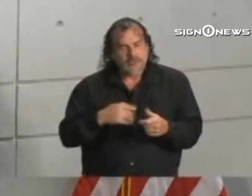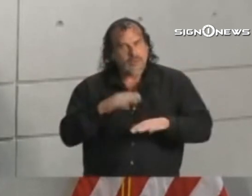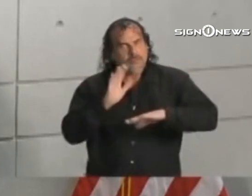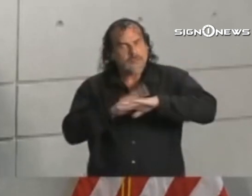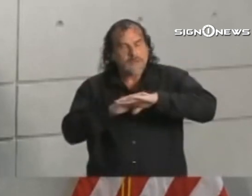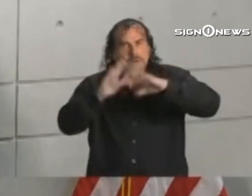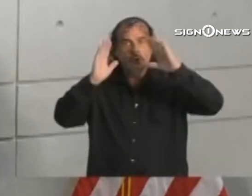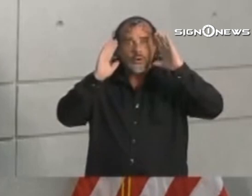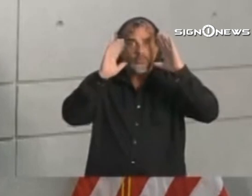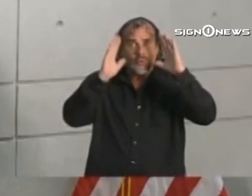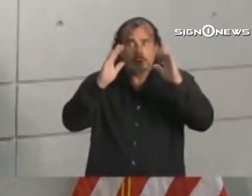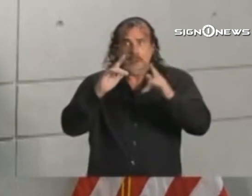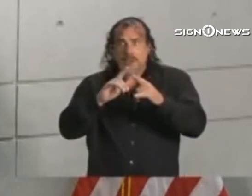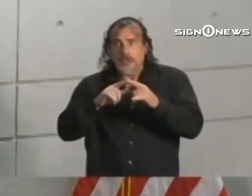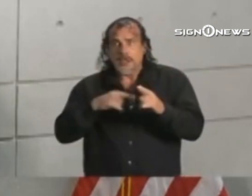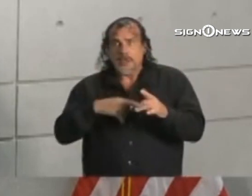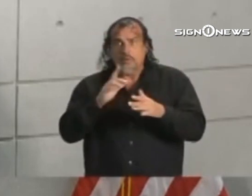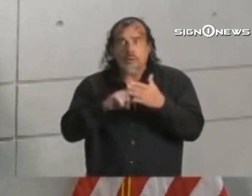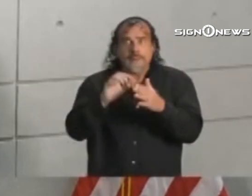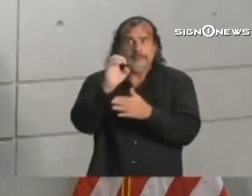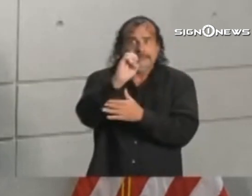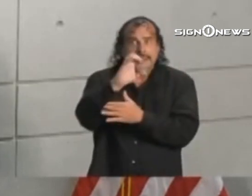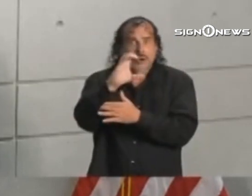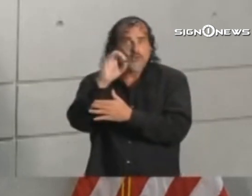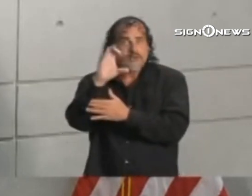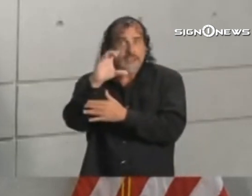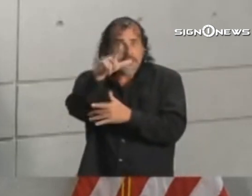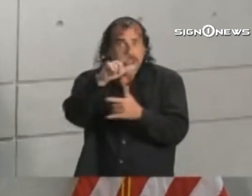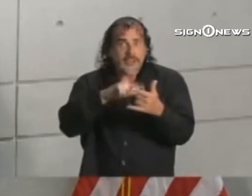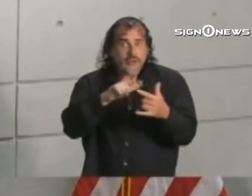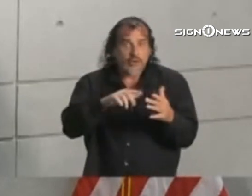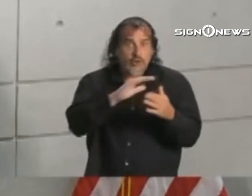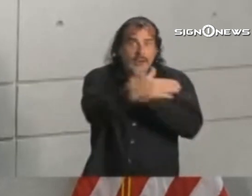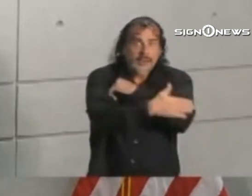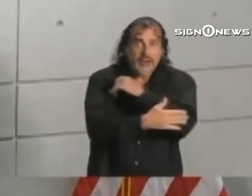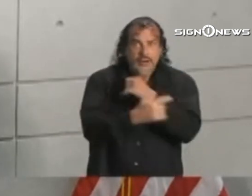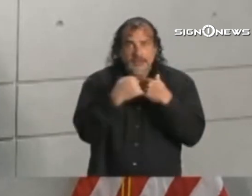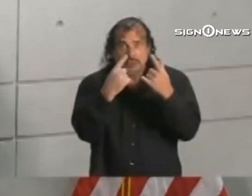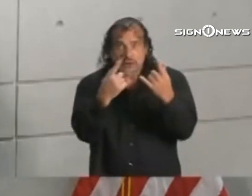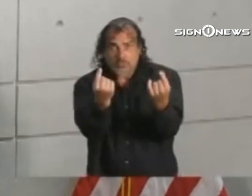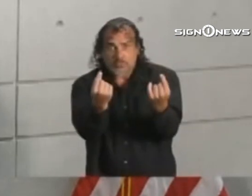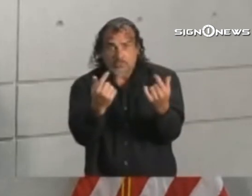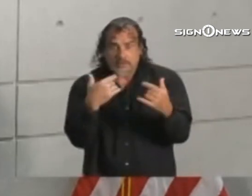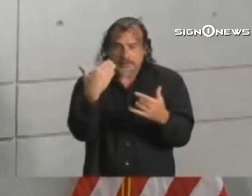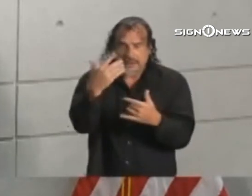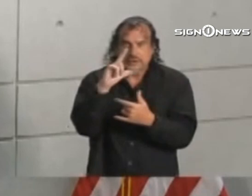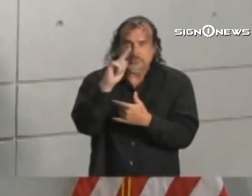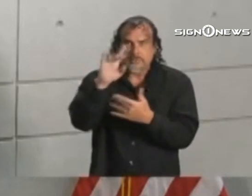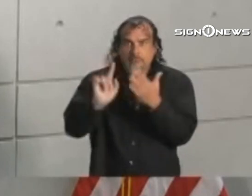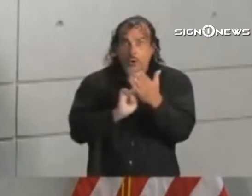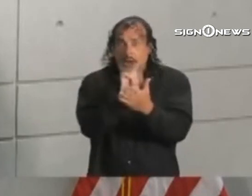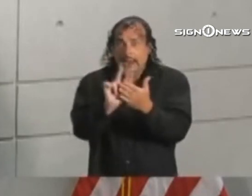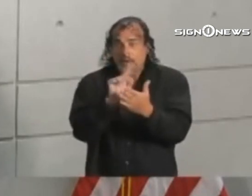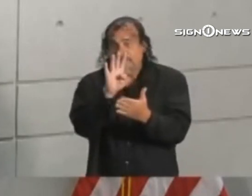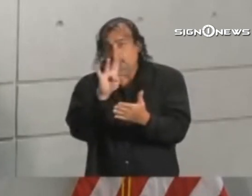the directions that come out of your emergency management personnel over the next 24, 48 hours. Thank you, Governor.